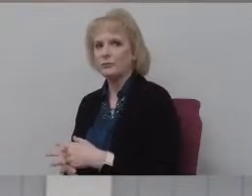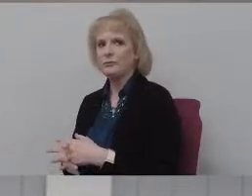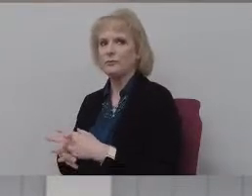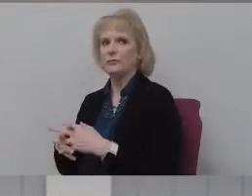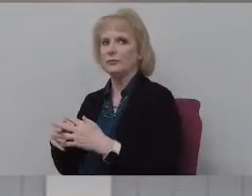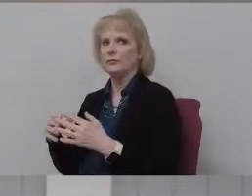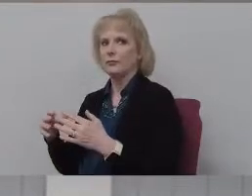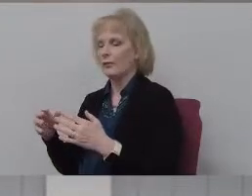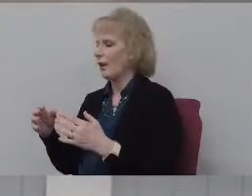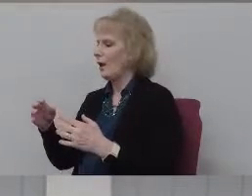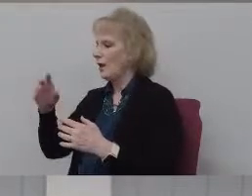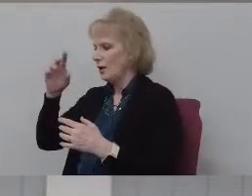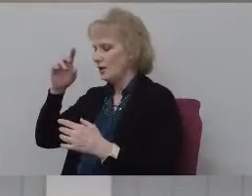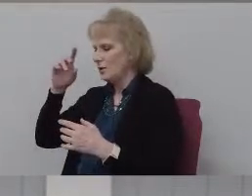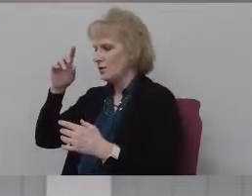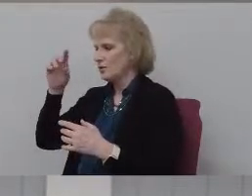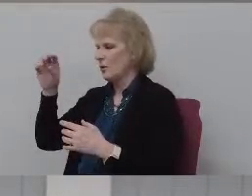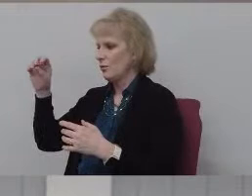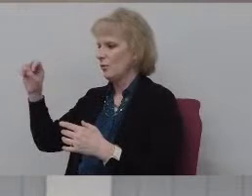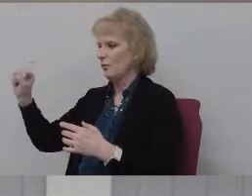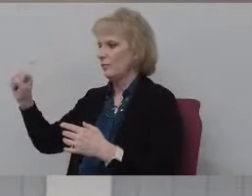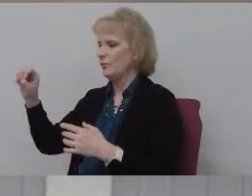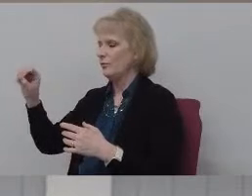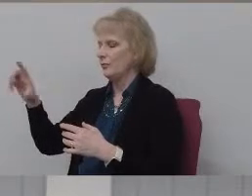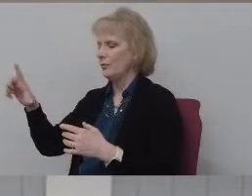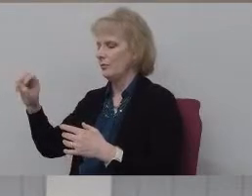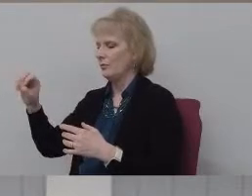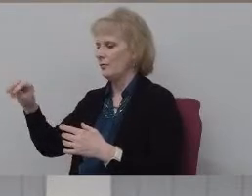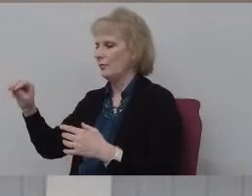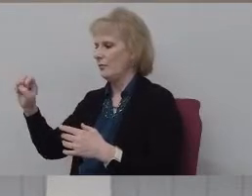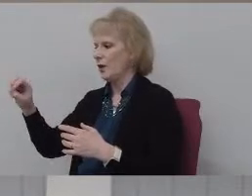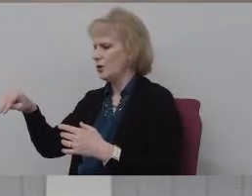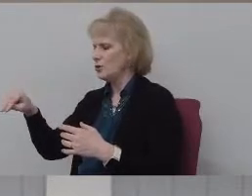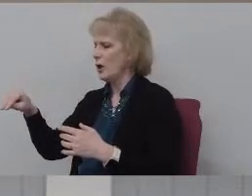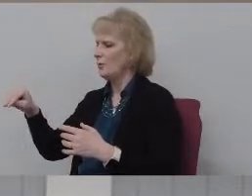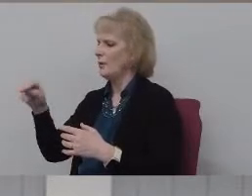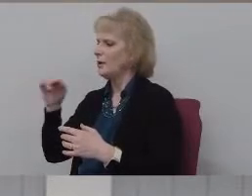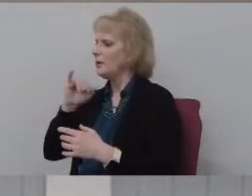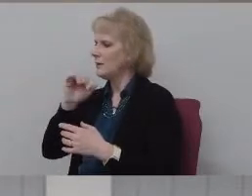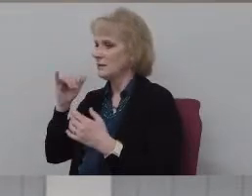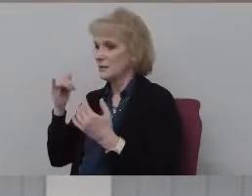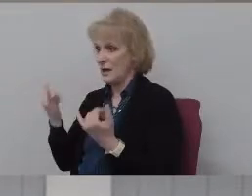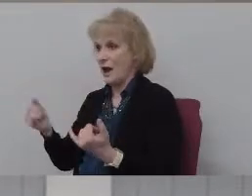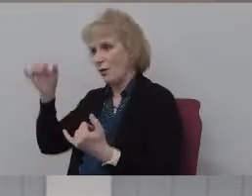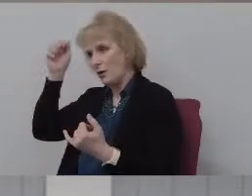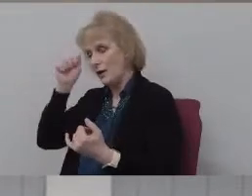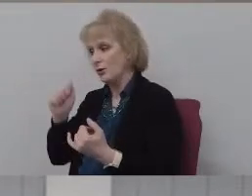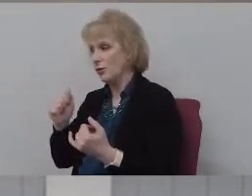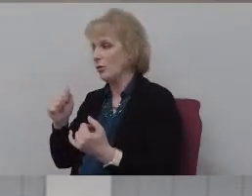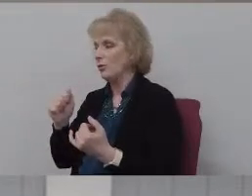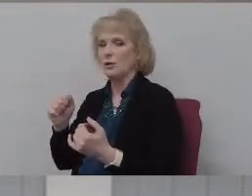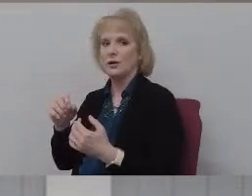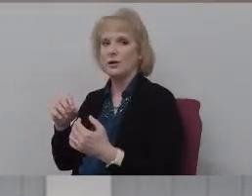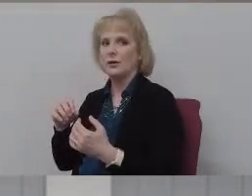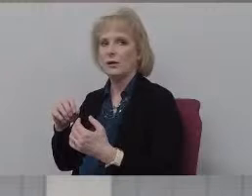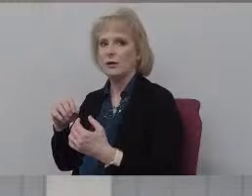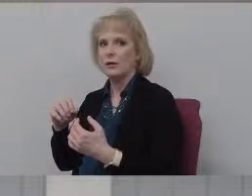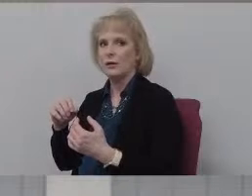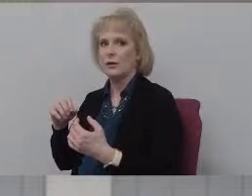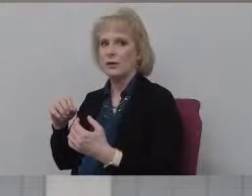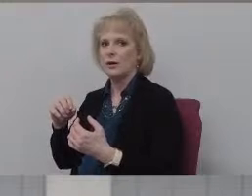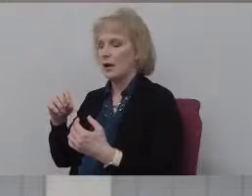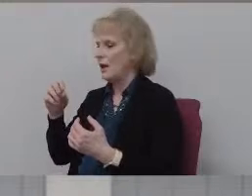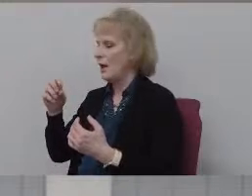and David says to Solomon, here's what, I put all these things together. I want you to build a tabernacle, a temple, and here's the instructions. Here's all the people. Here's all